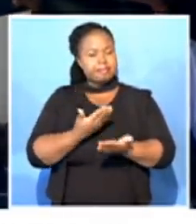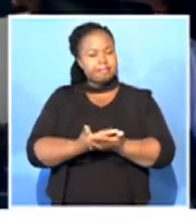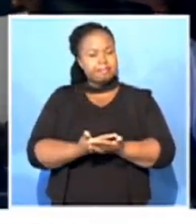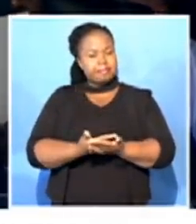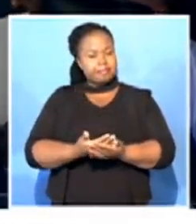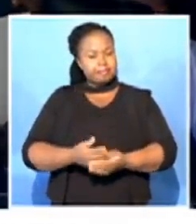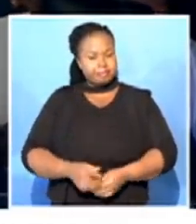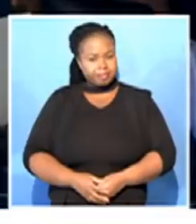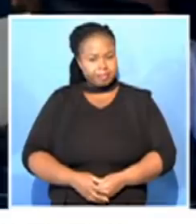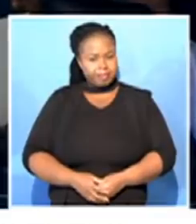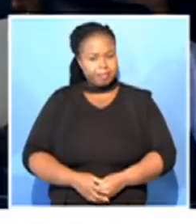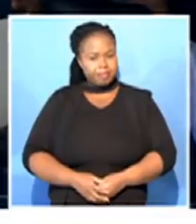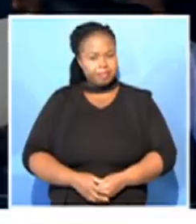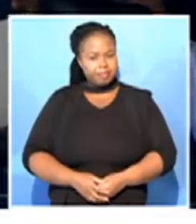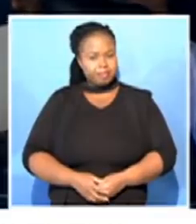And ability.